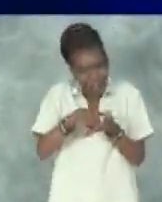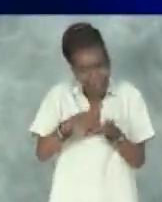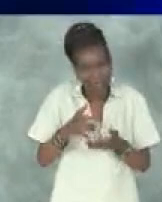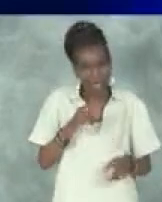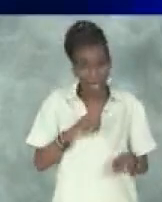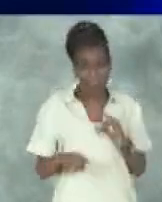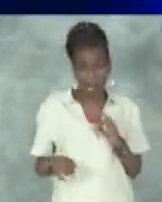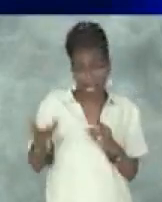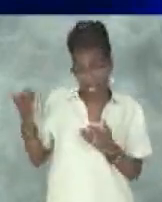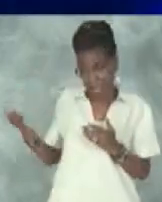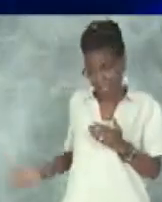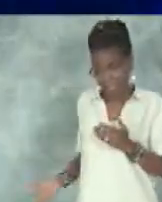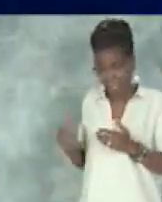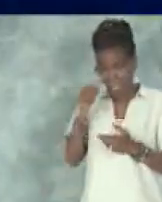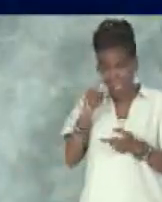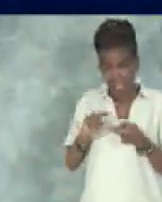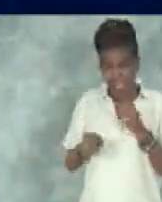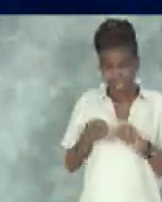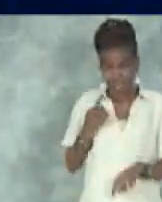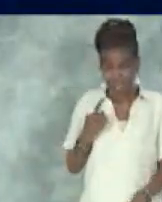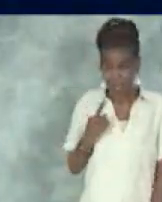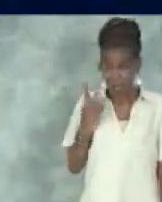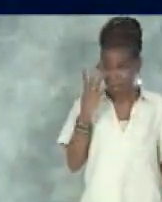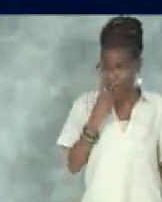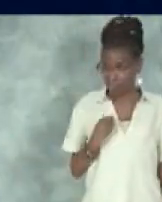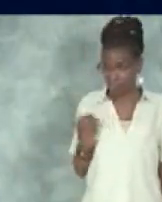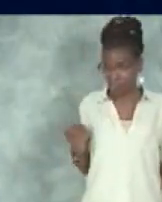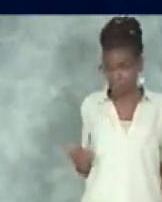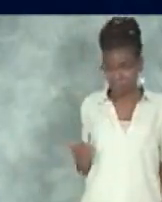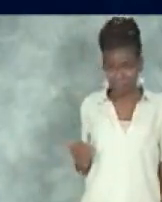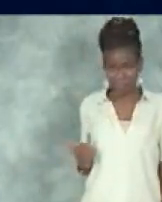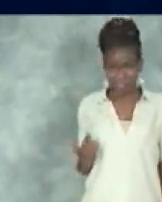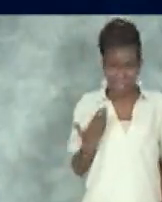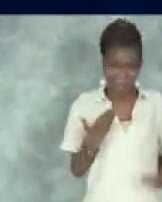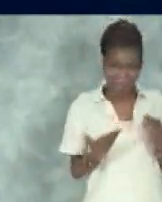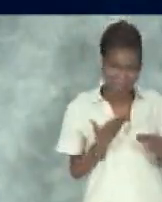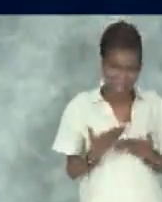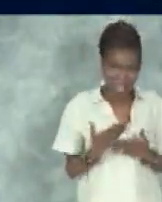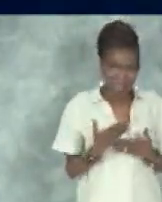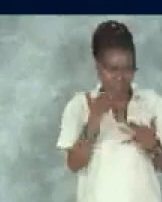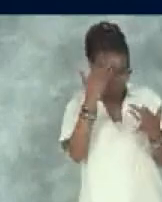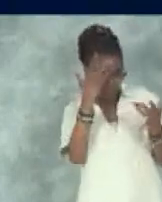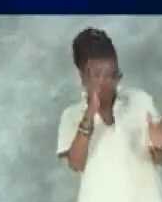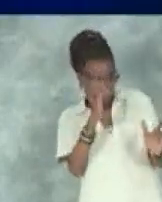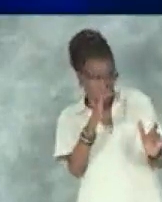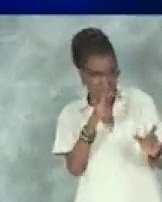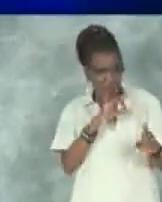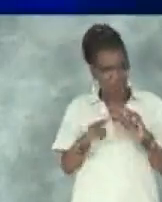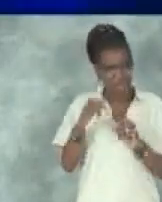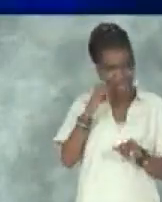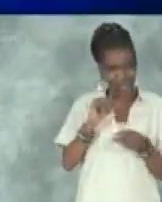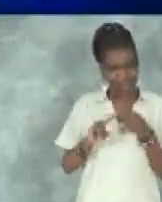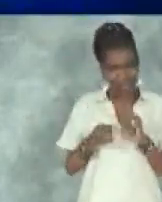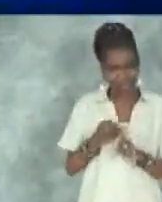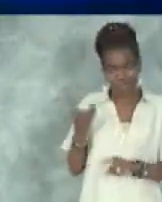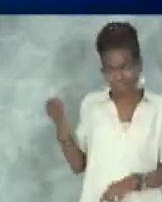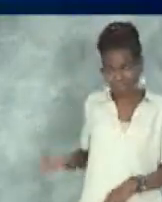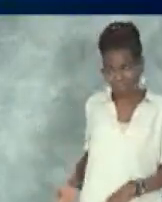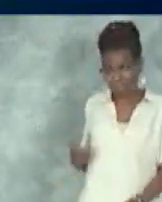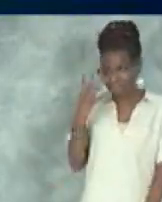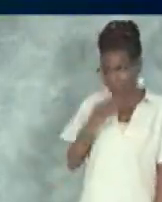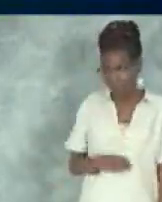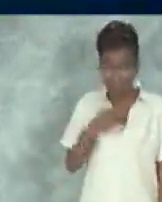girlfriend. Y'all remember him? Maybe he was kind of a nerdy kind of cat, but he still had the fine girlfriend. Y'all remember